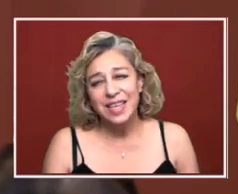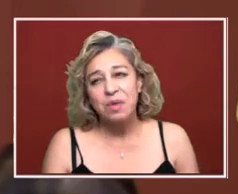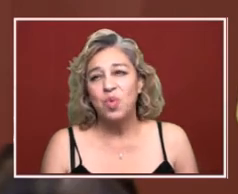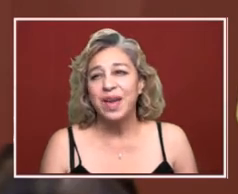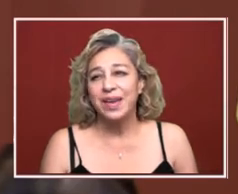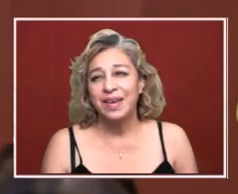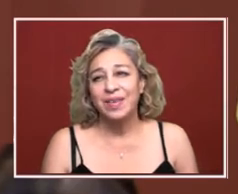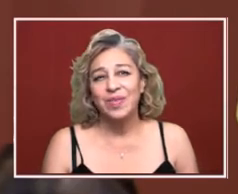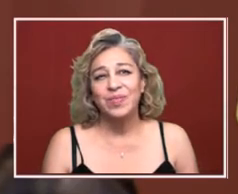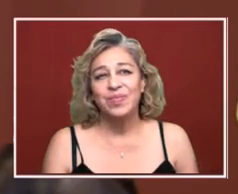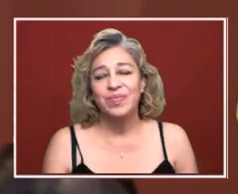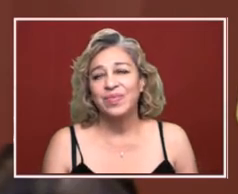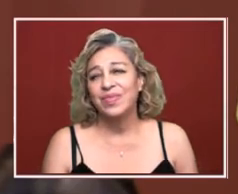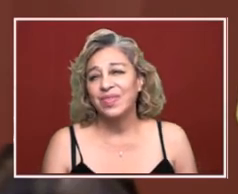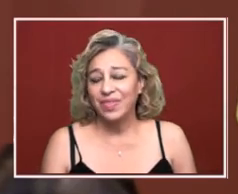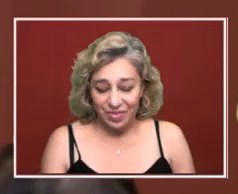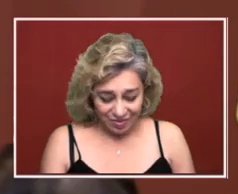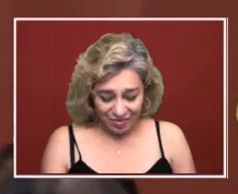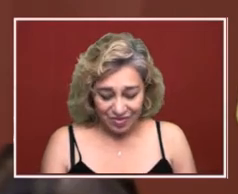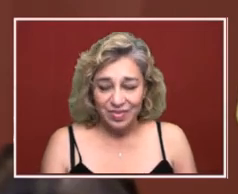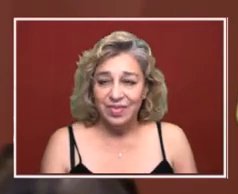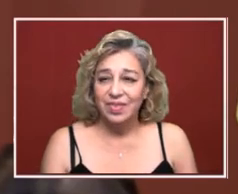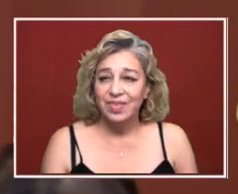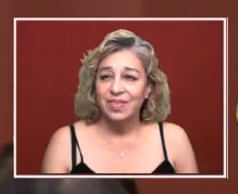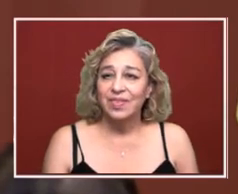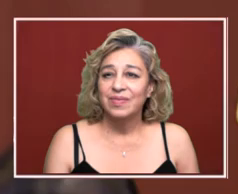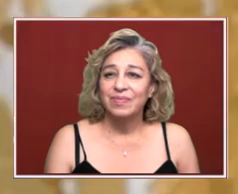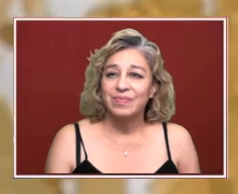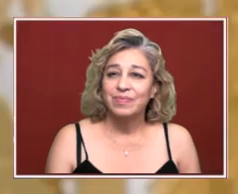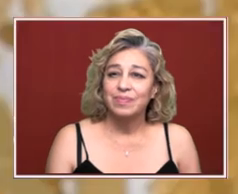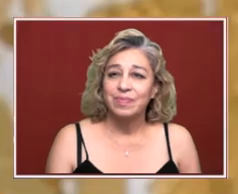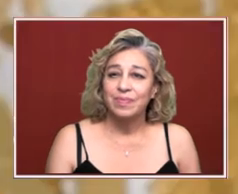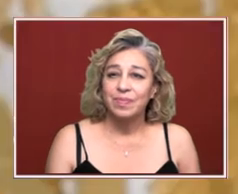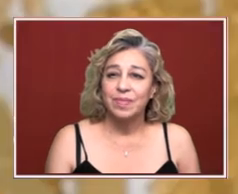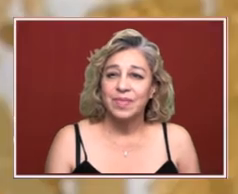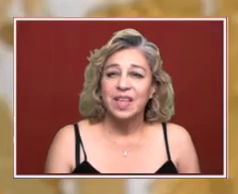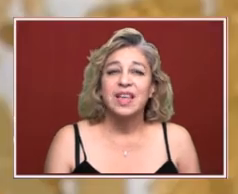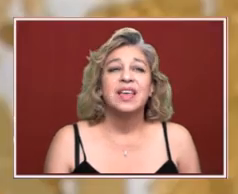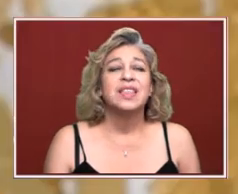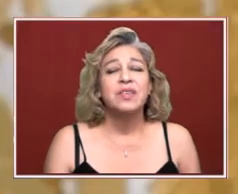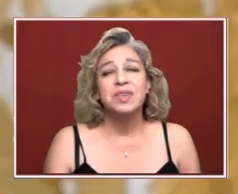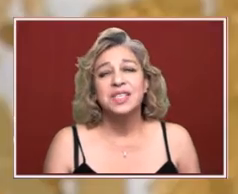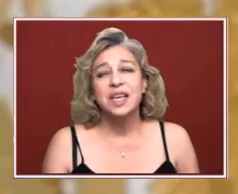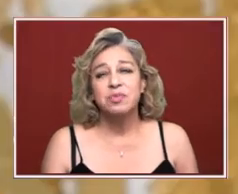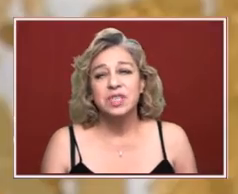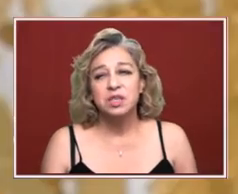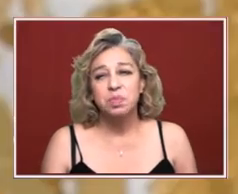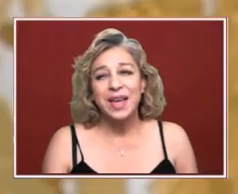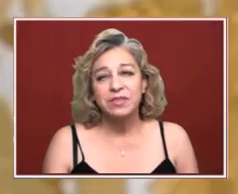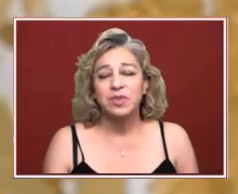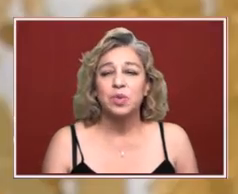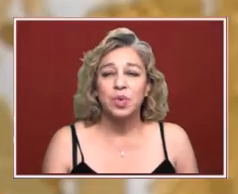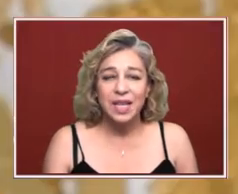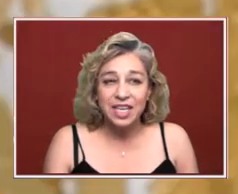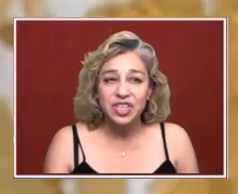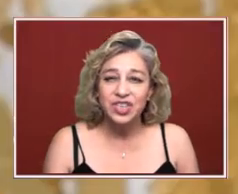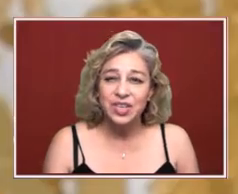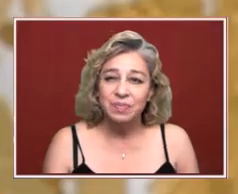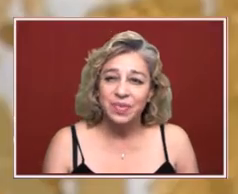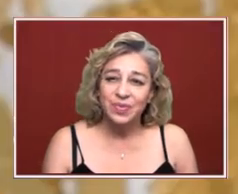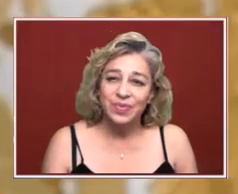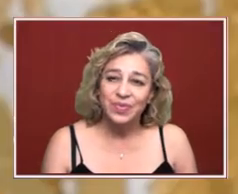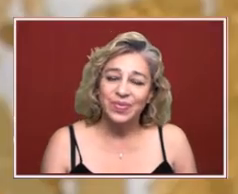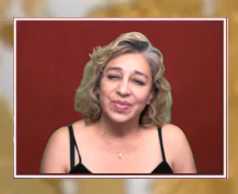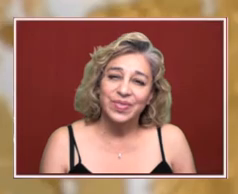The same way. Una relación respetuosa. There is a respectful